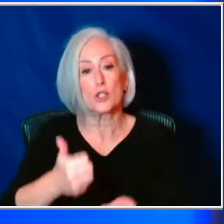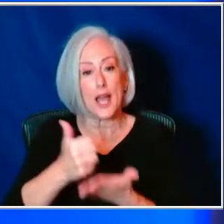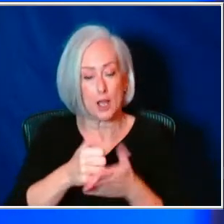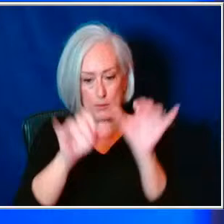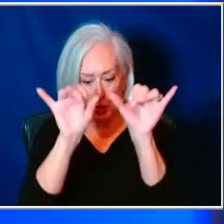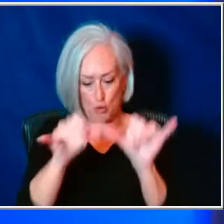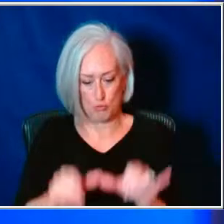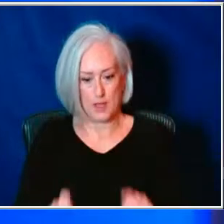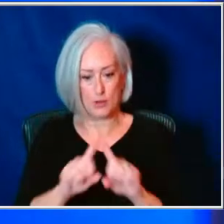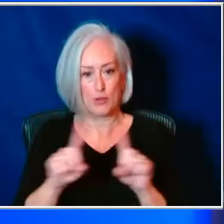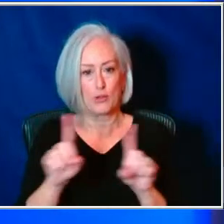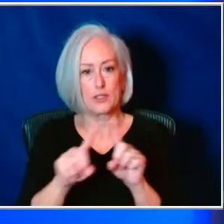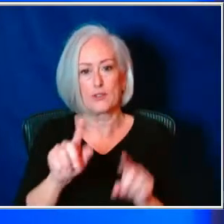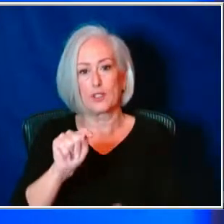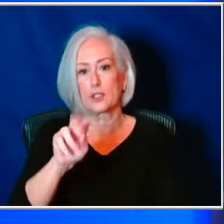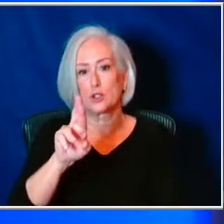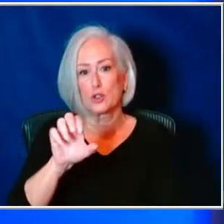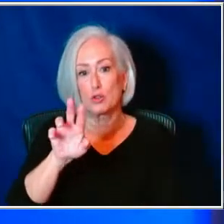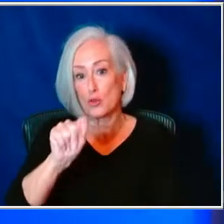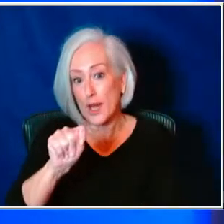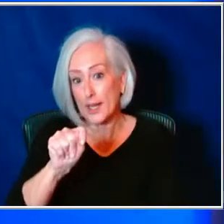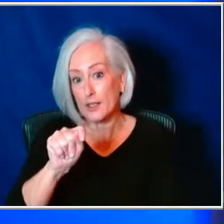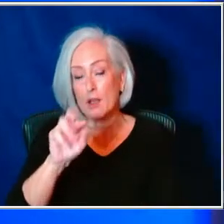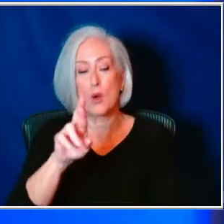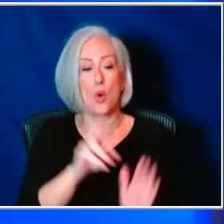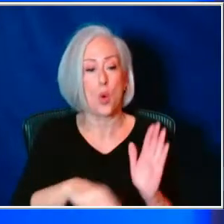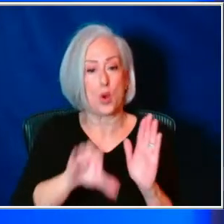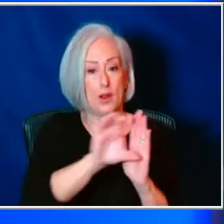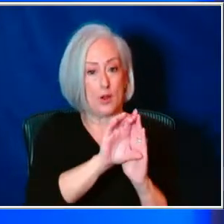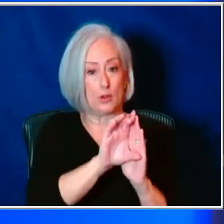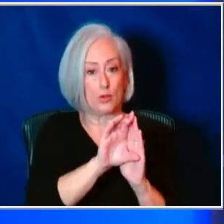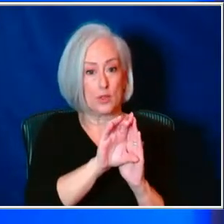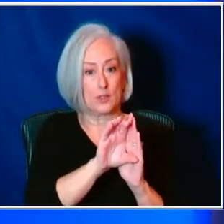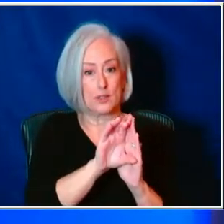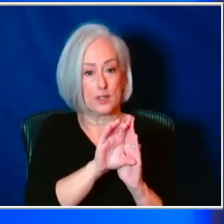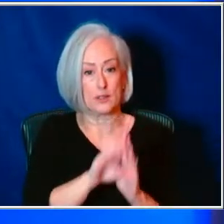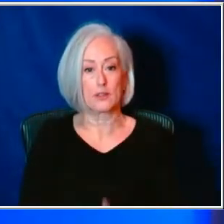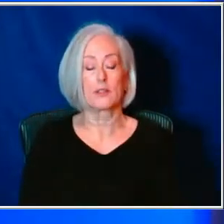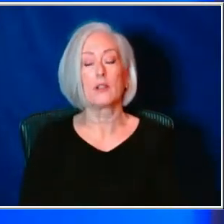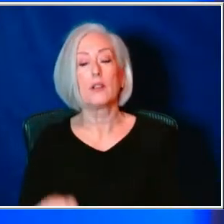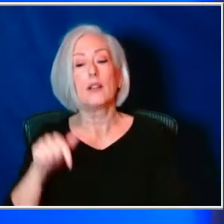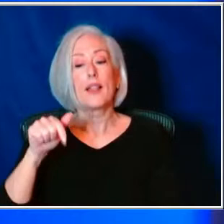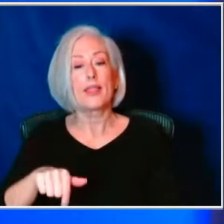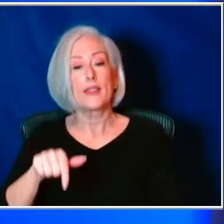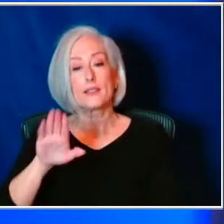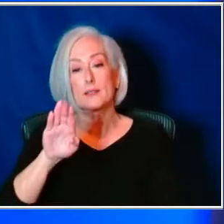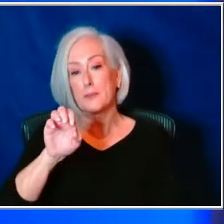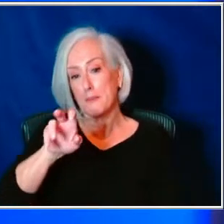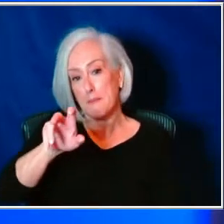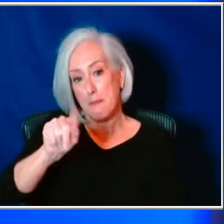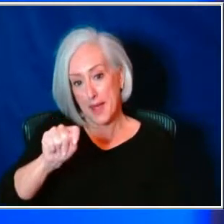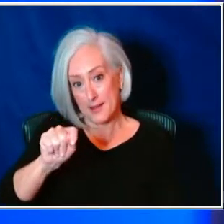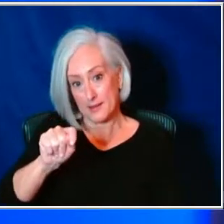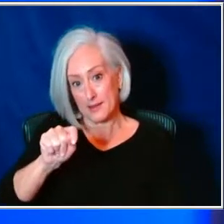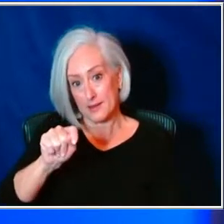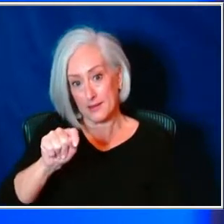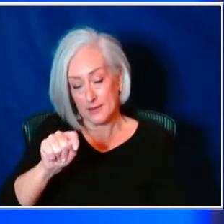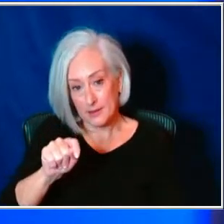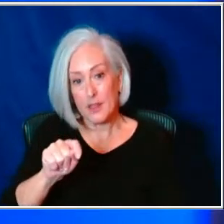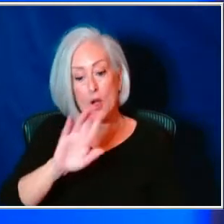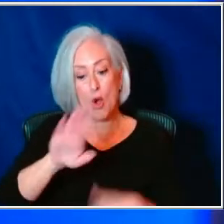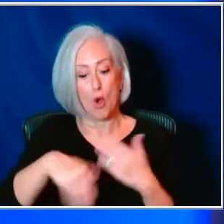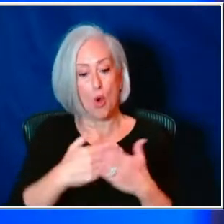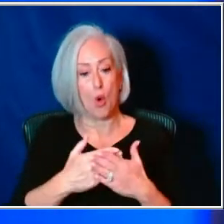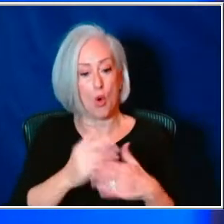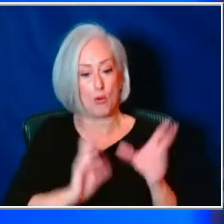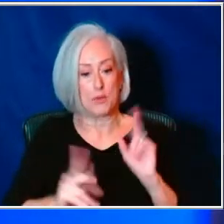traits or characteristics about a patient. So within the BEST trial, all participants will have a variety of